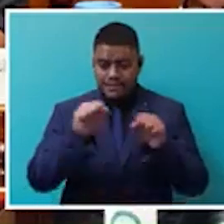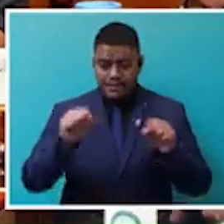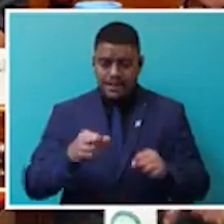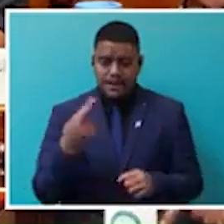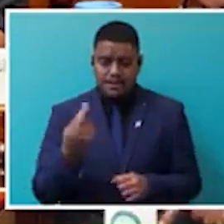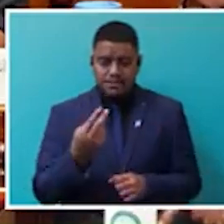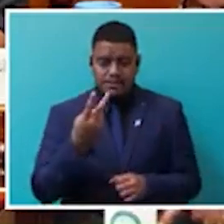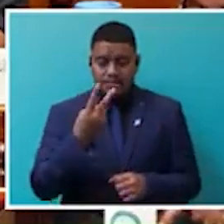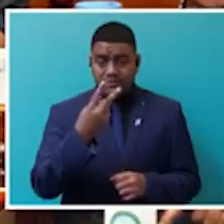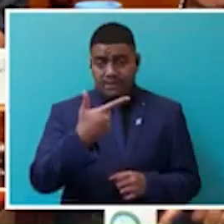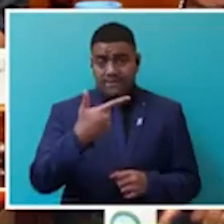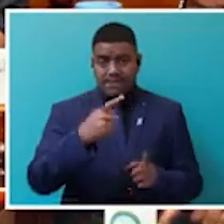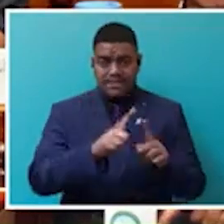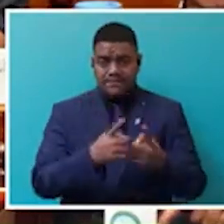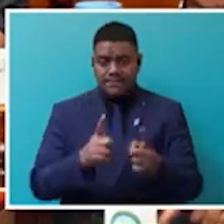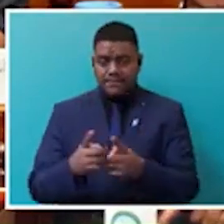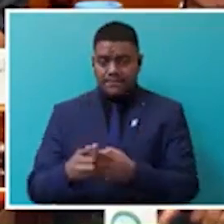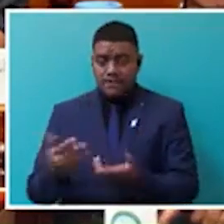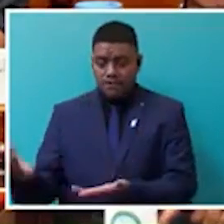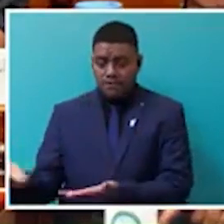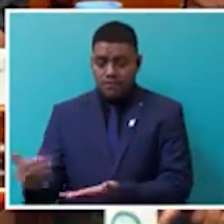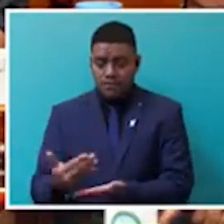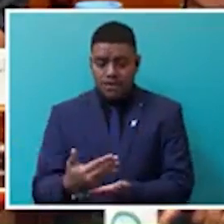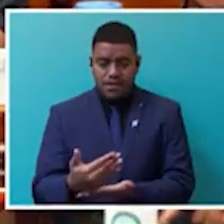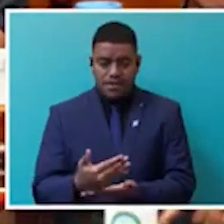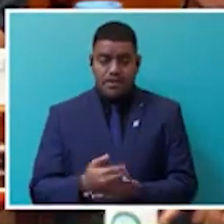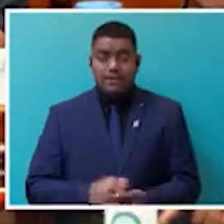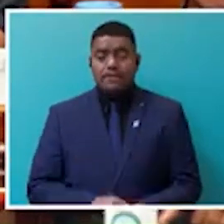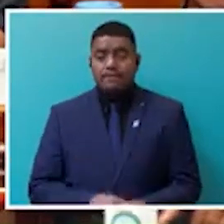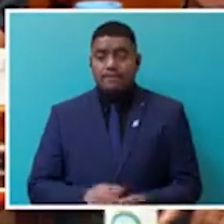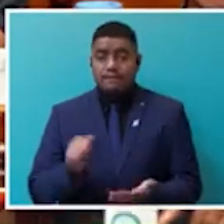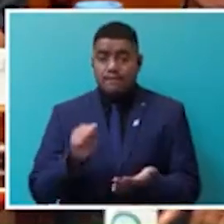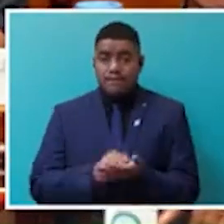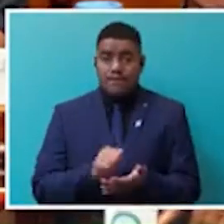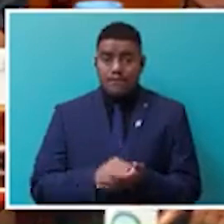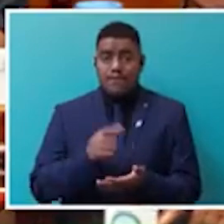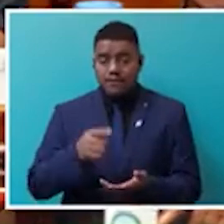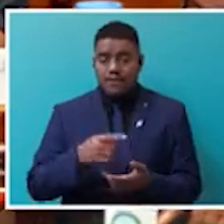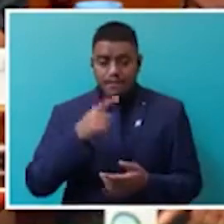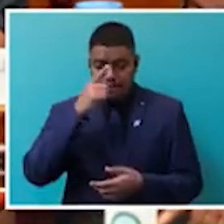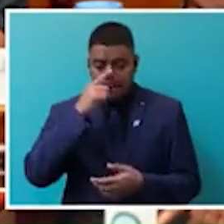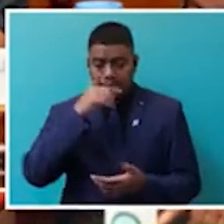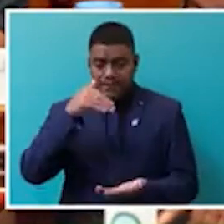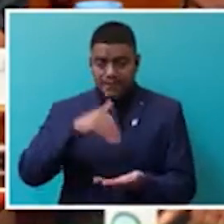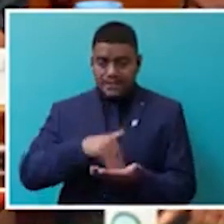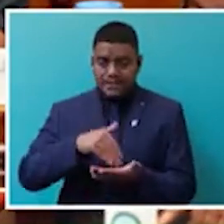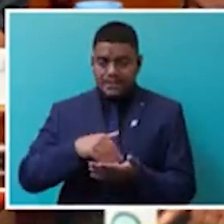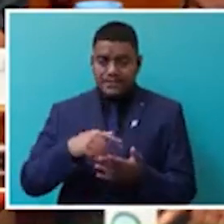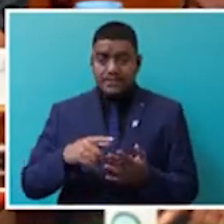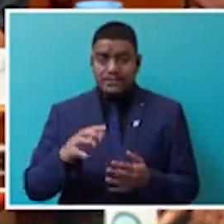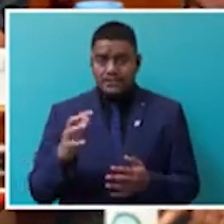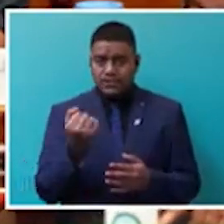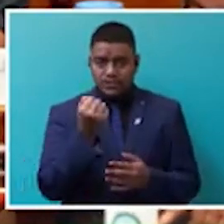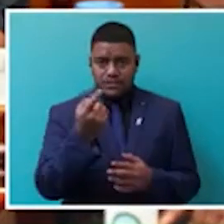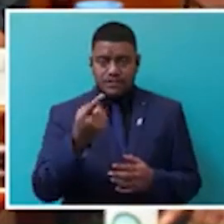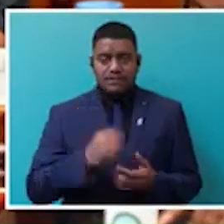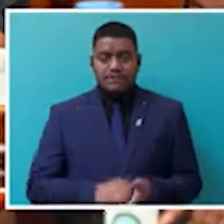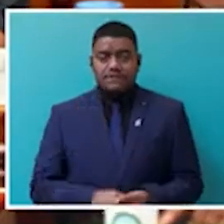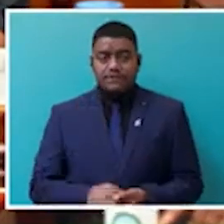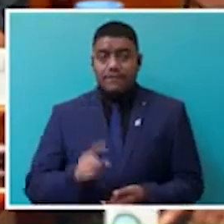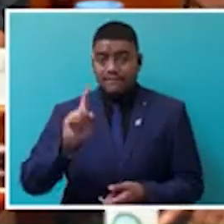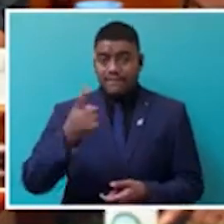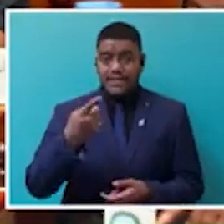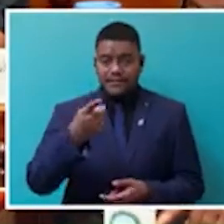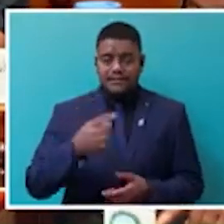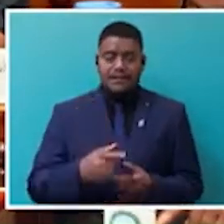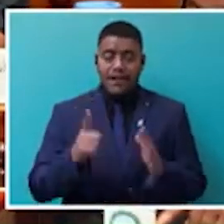reform pillars that collectively envision a modern, efficient, and people-centered justice system. The first is the justice